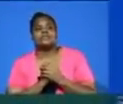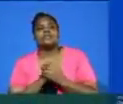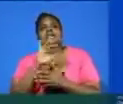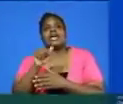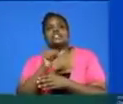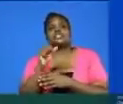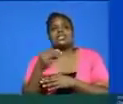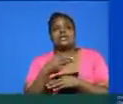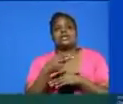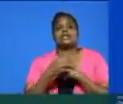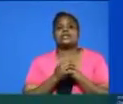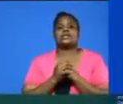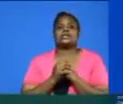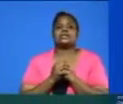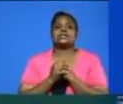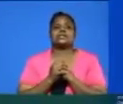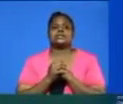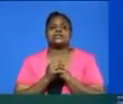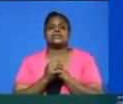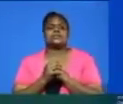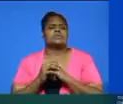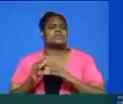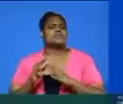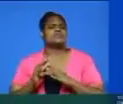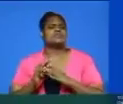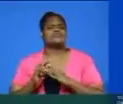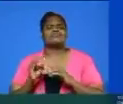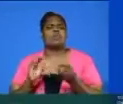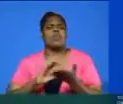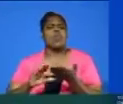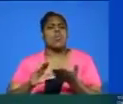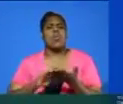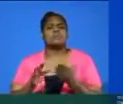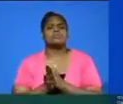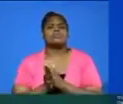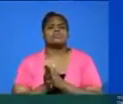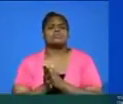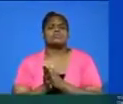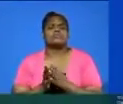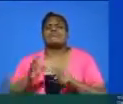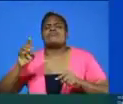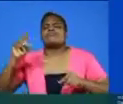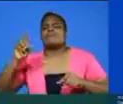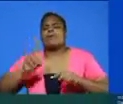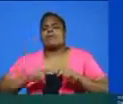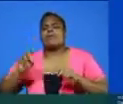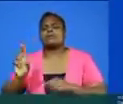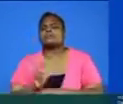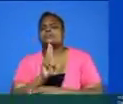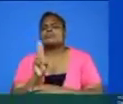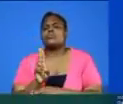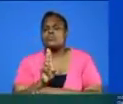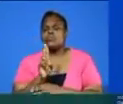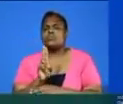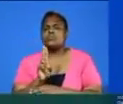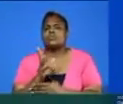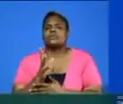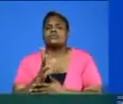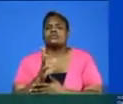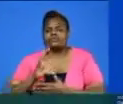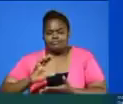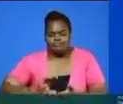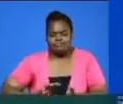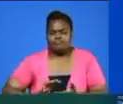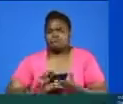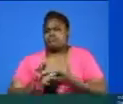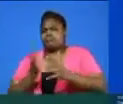fashioned in iniquity, is no excuse, nor can it be used to derail